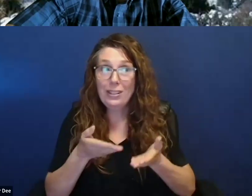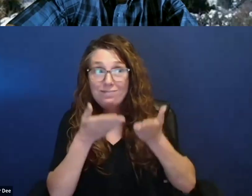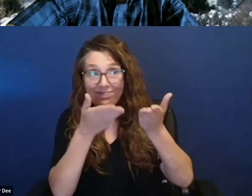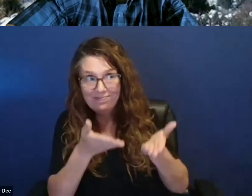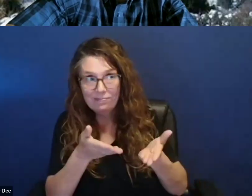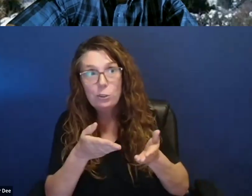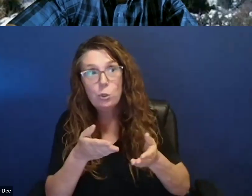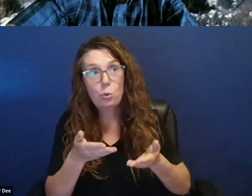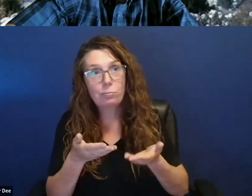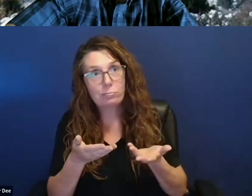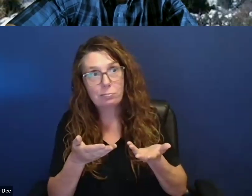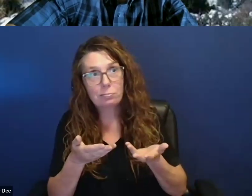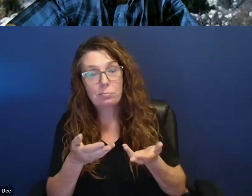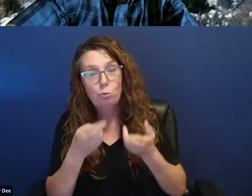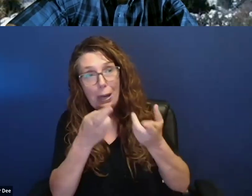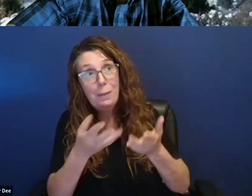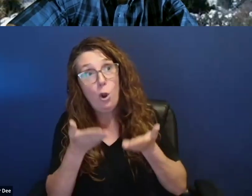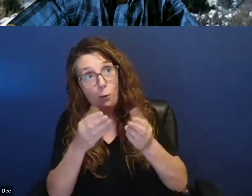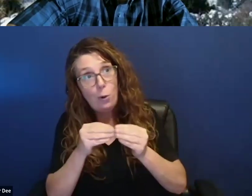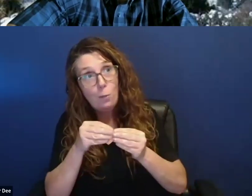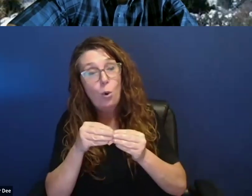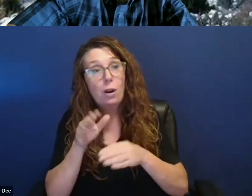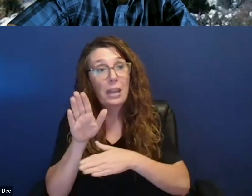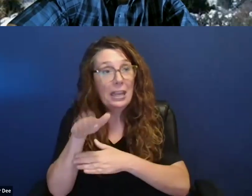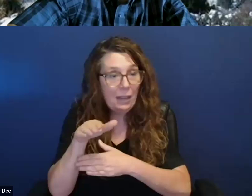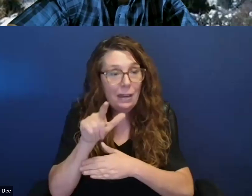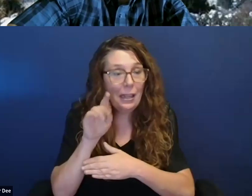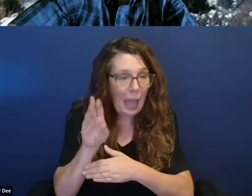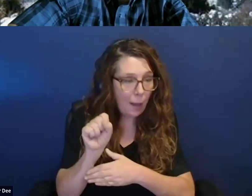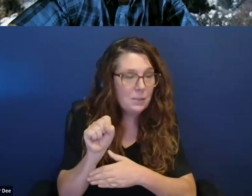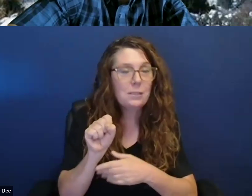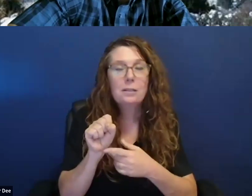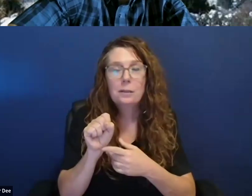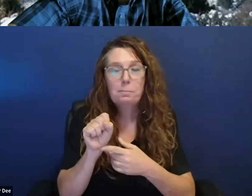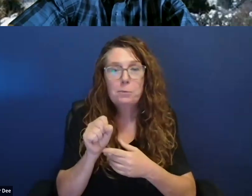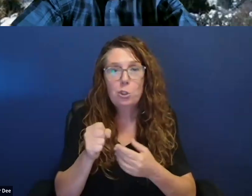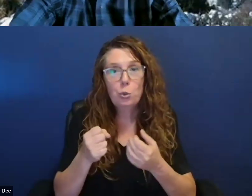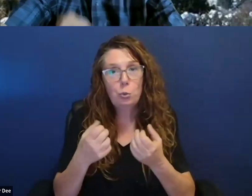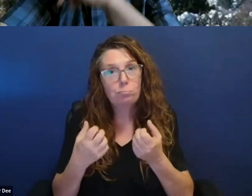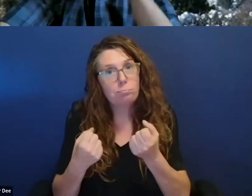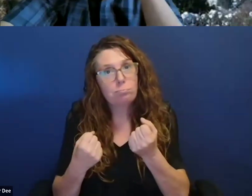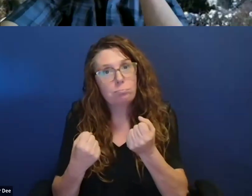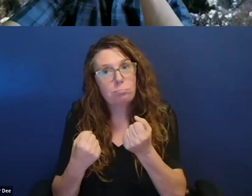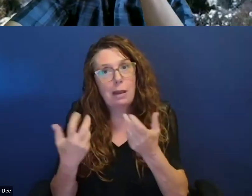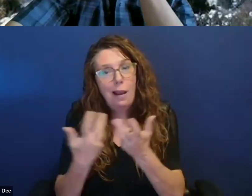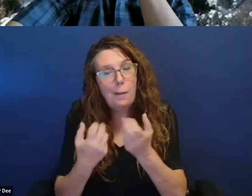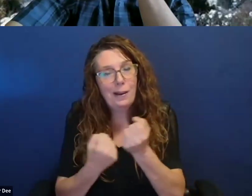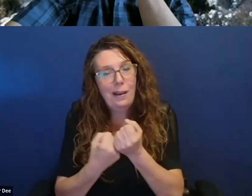should try and offer more evening lab sections, for example, to accommodate these transfer